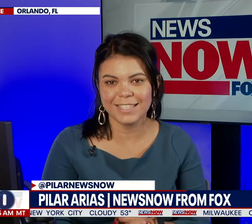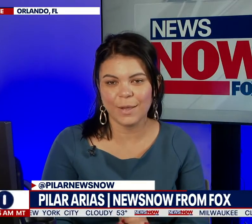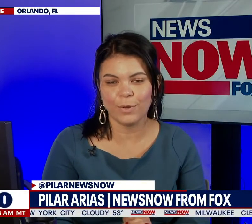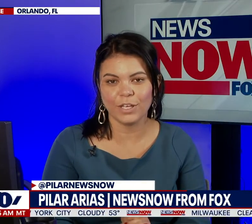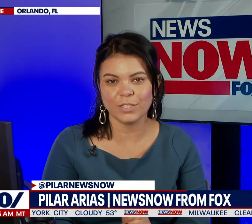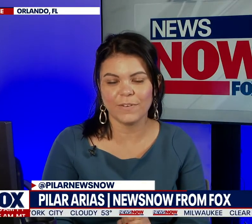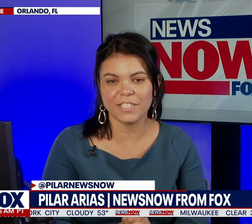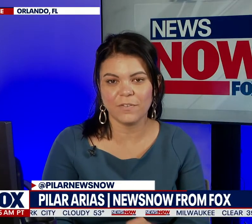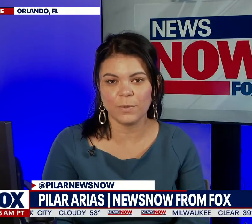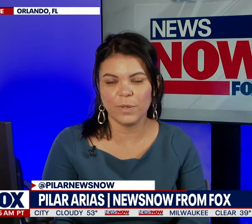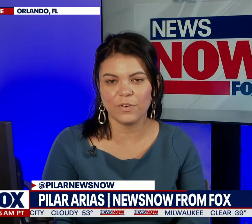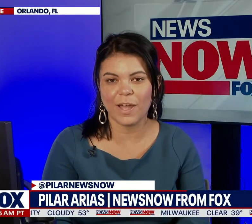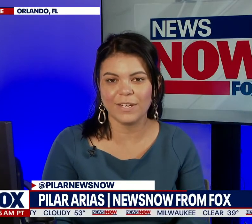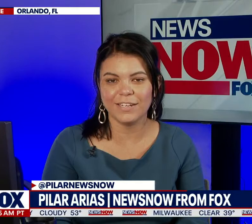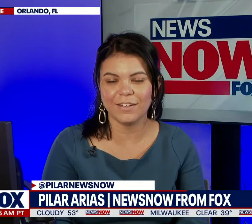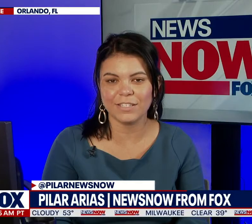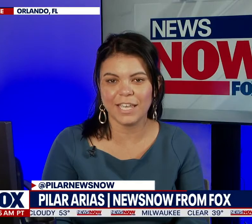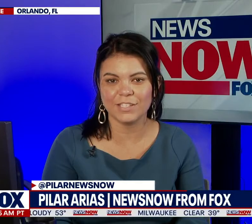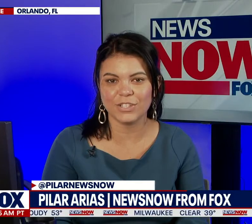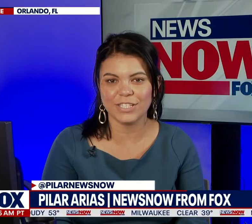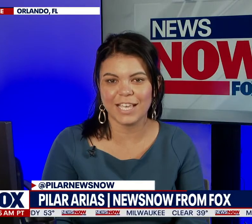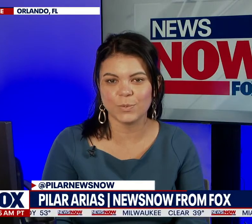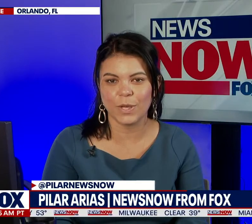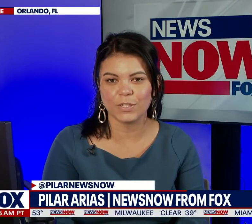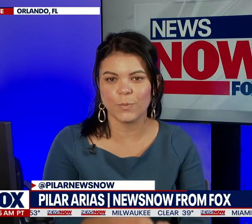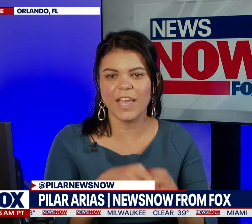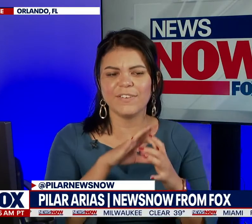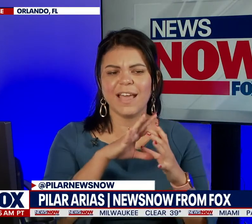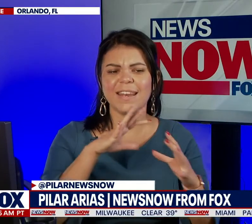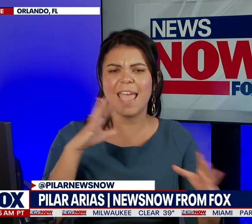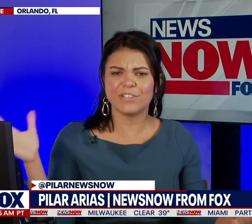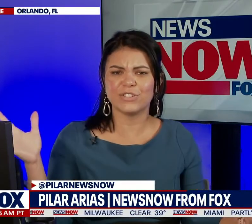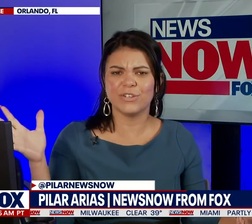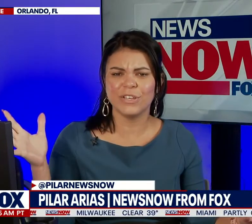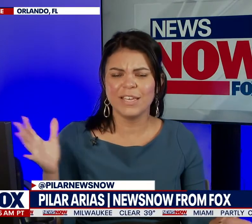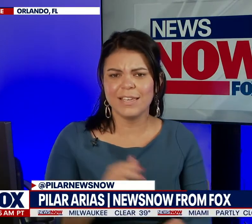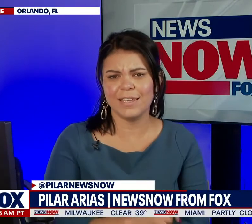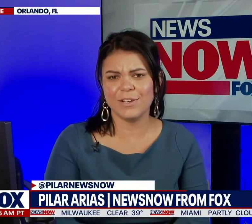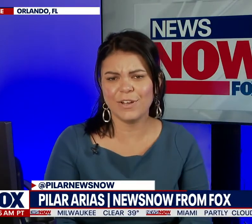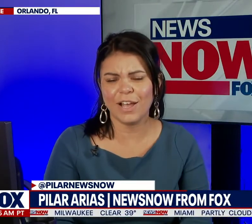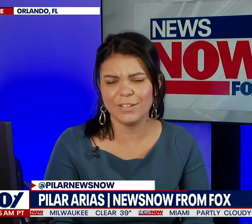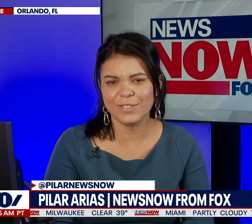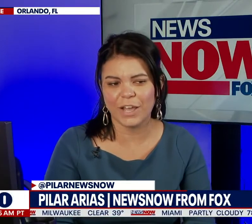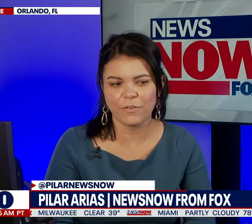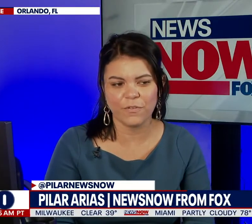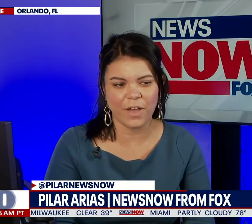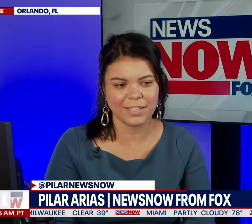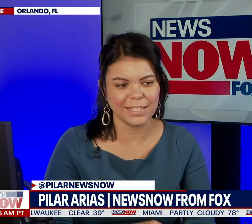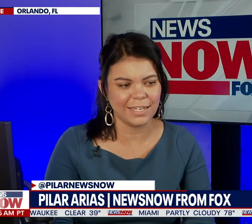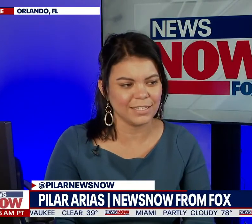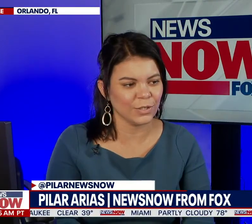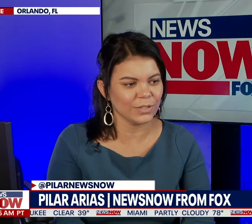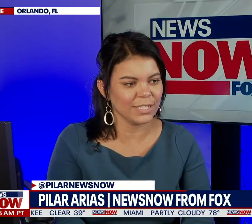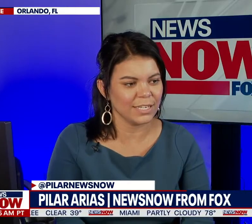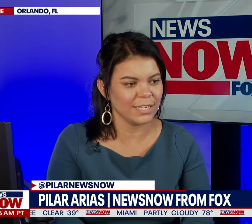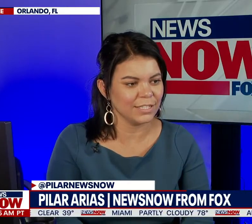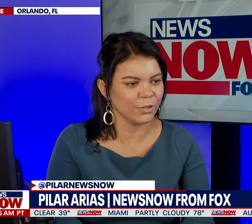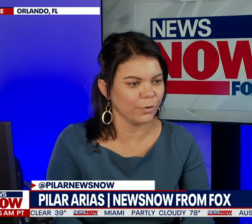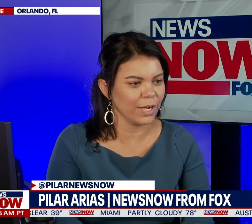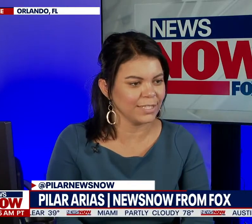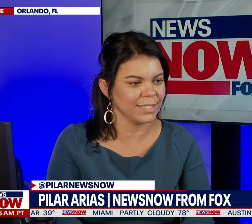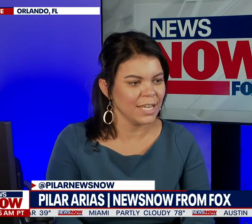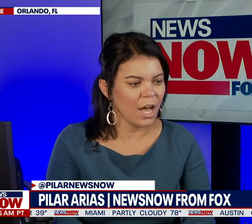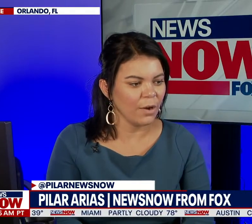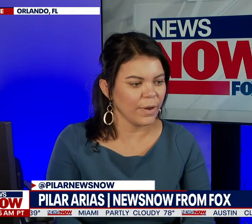Everett and we also have Stephanie Weaver out in Los Angeles as well so we have got National here on news now from Fox and it certainly